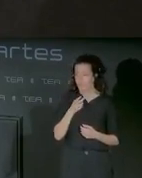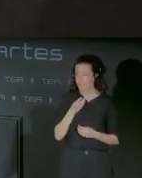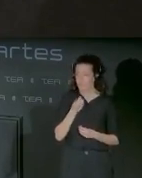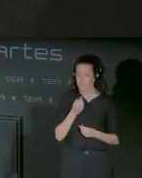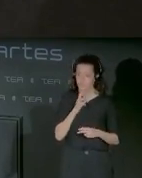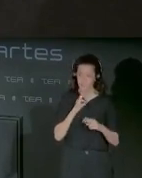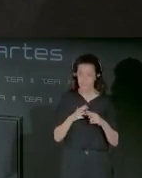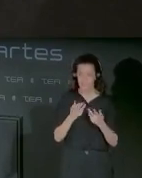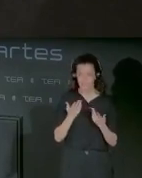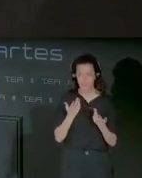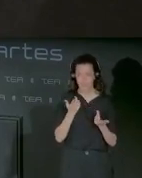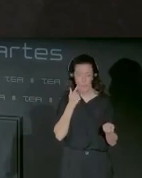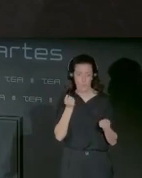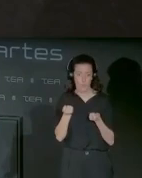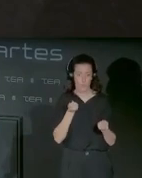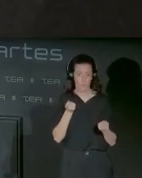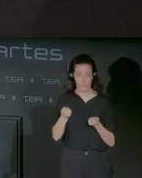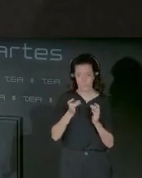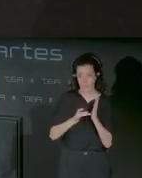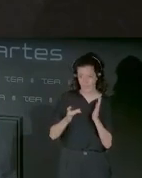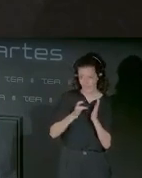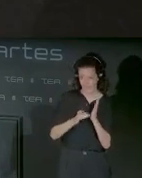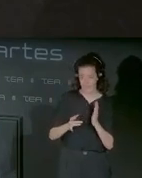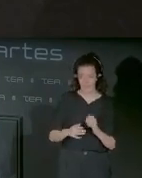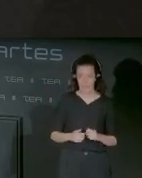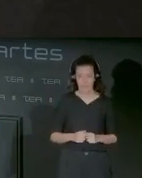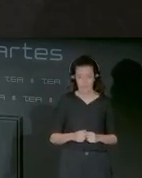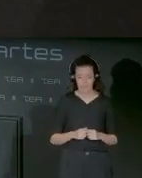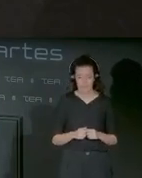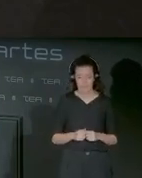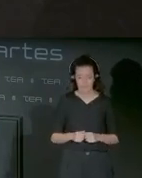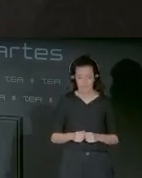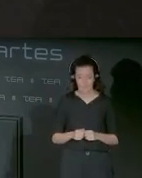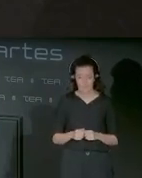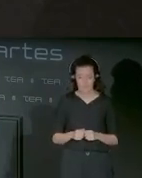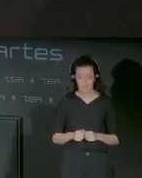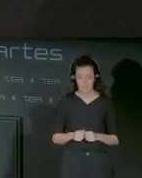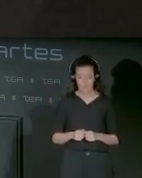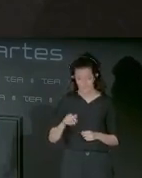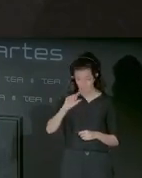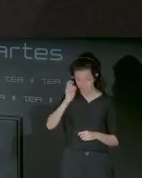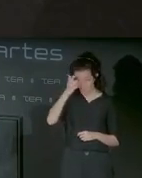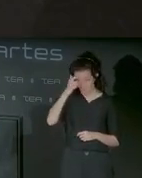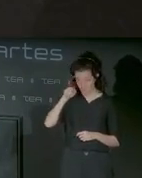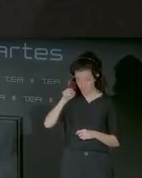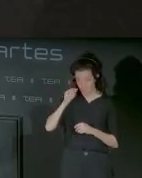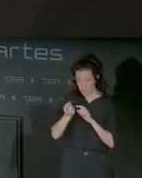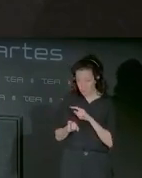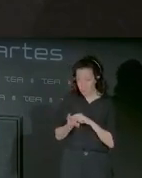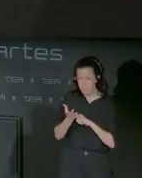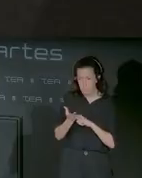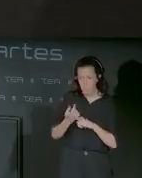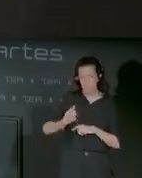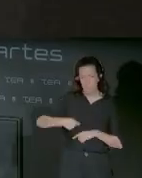reusing a concept that was developed by the French presidency in the conclusion that maybe we can talk about a bit more in